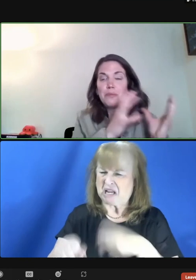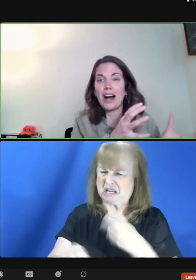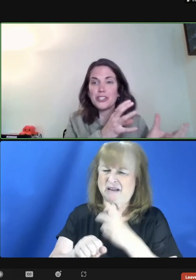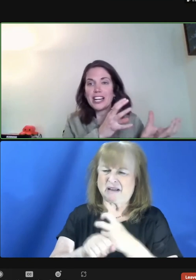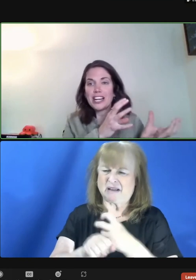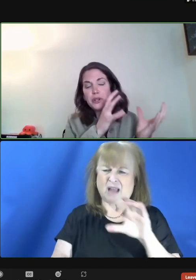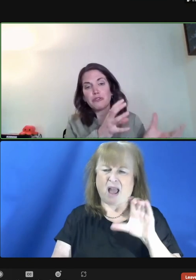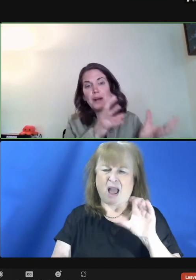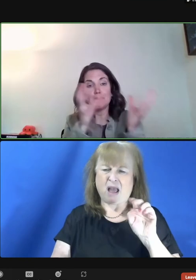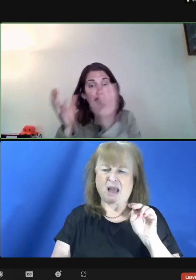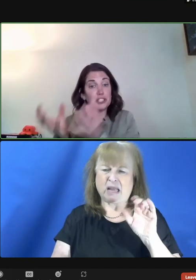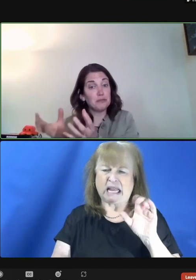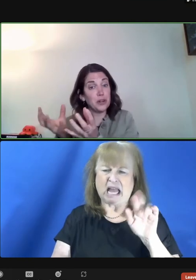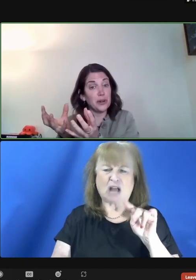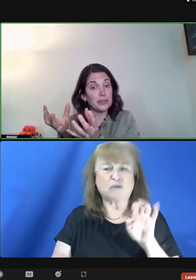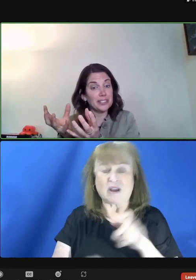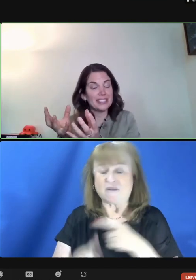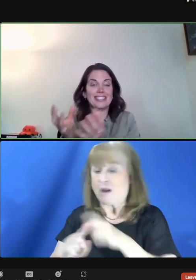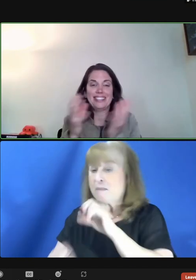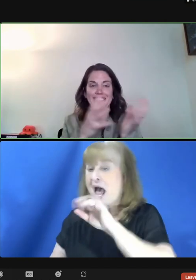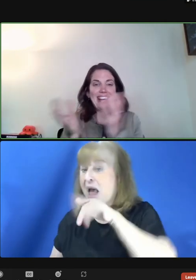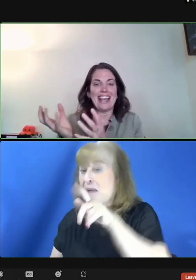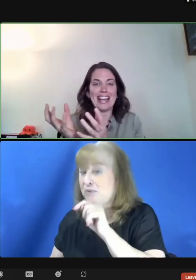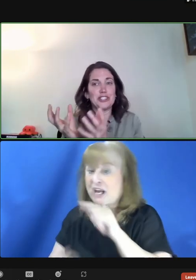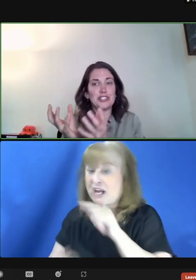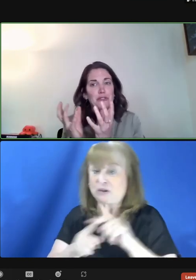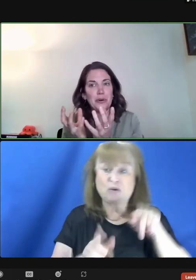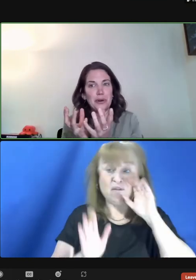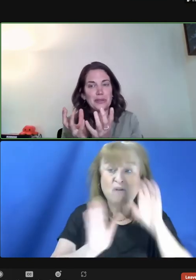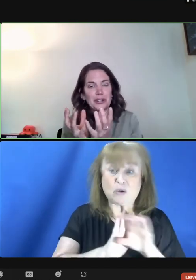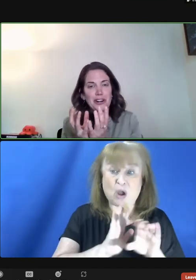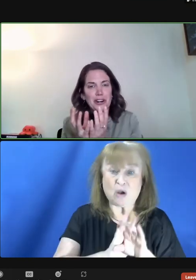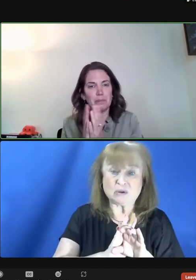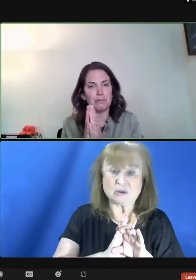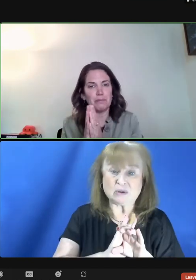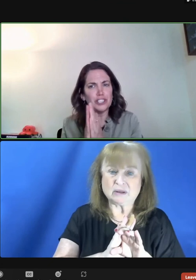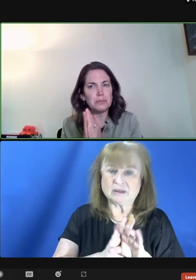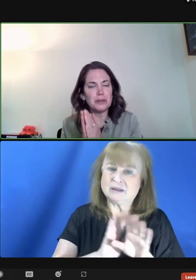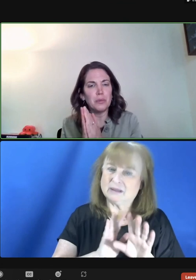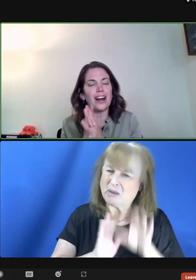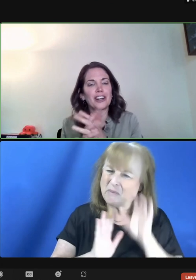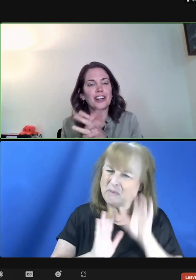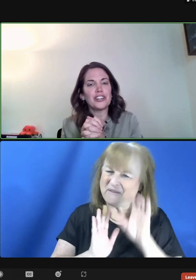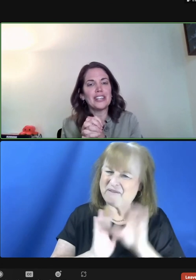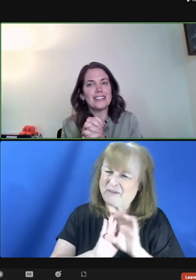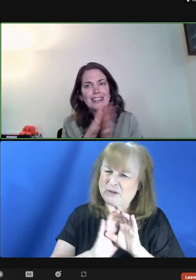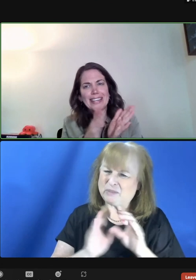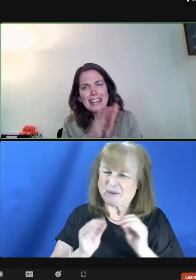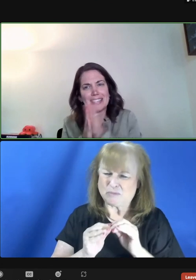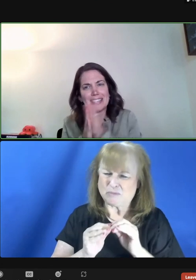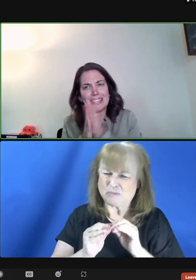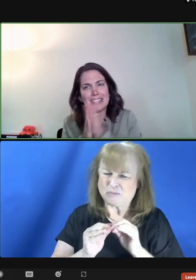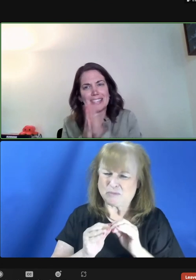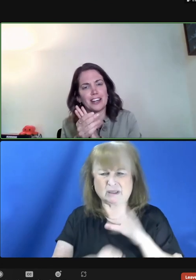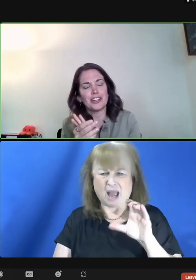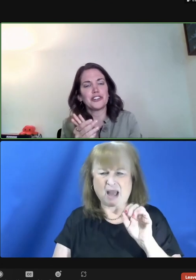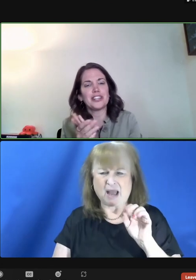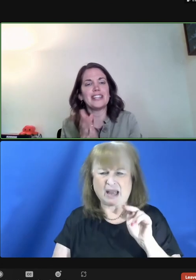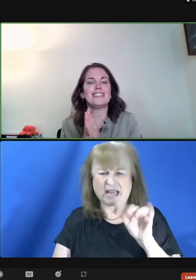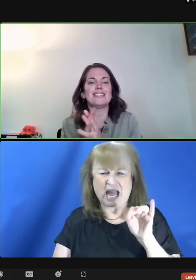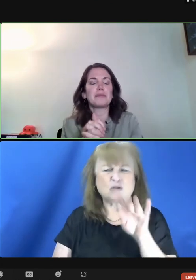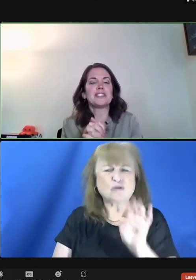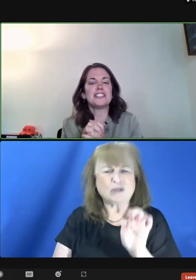form. When we move from objects, we go from objects to photos. And so photos should be a more concrete, that like next step